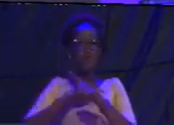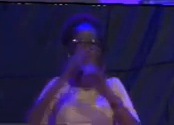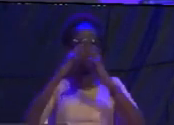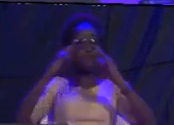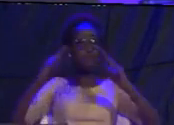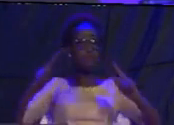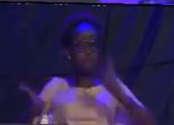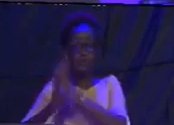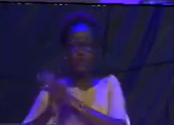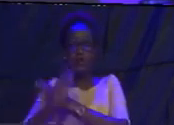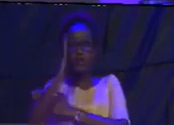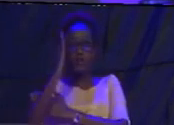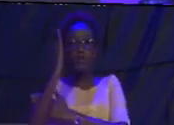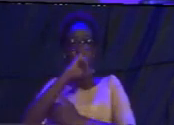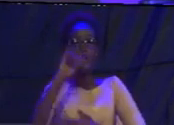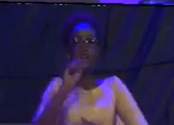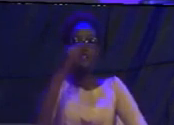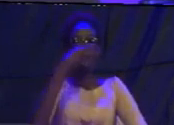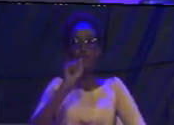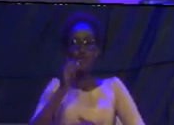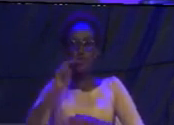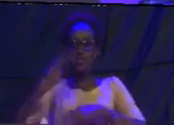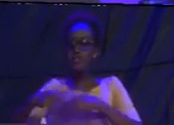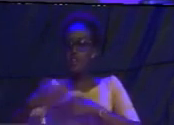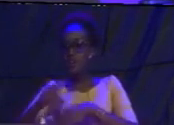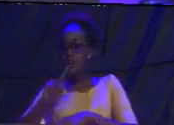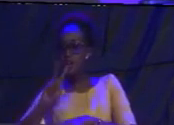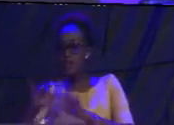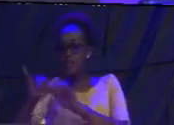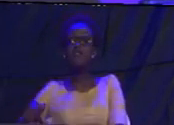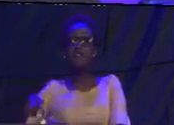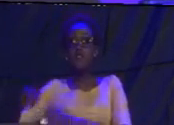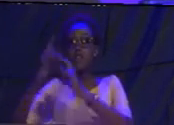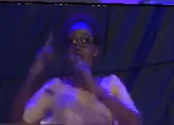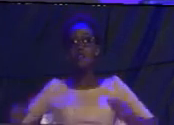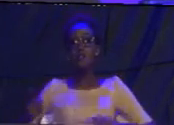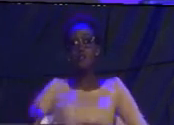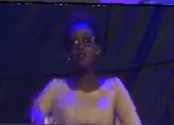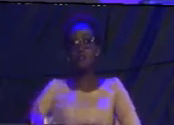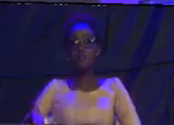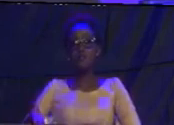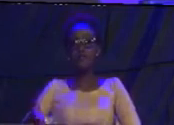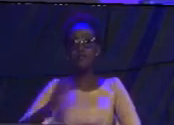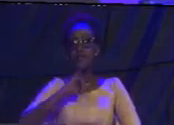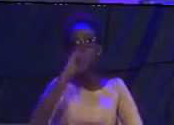Because sometimes when Moses came out of the tent of meeting, Joshua would linger in the tent.